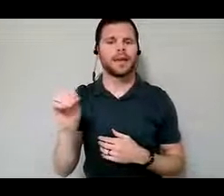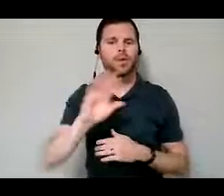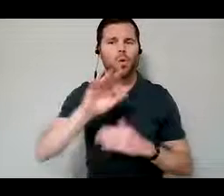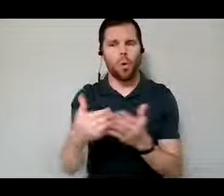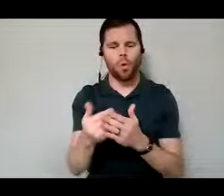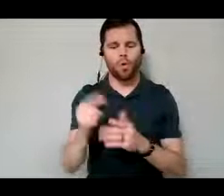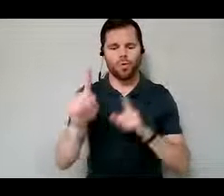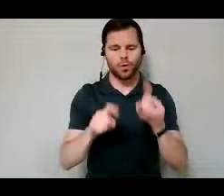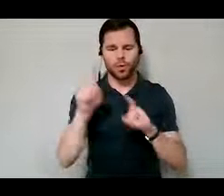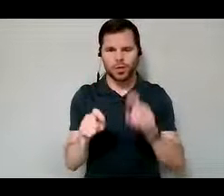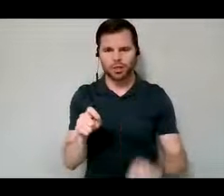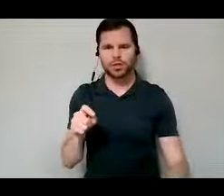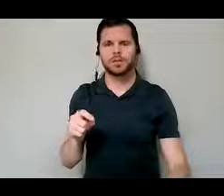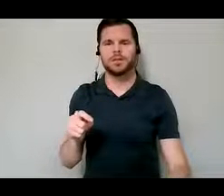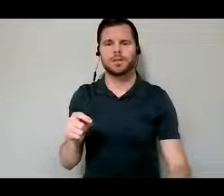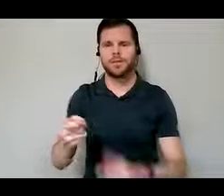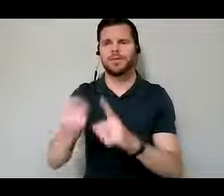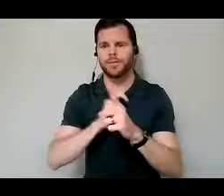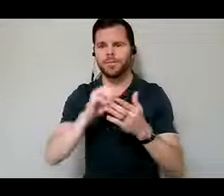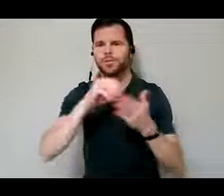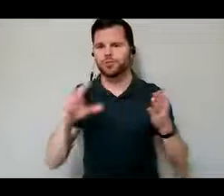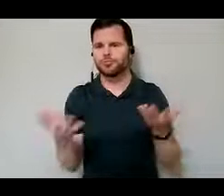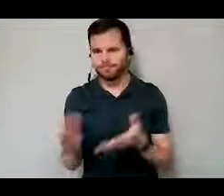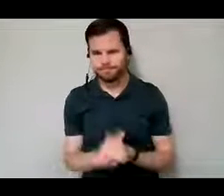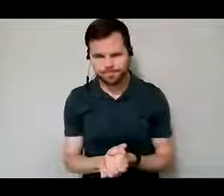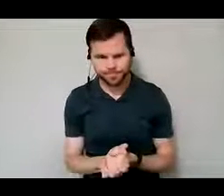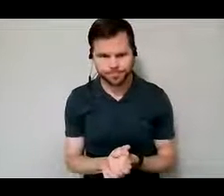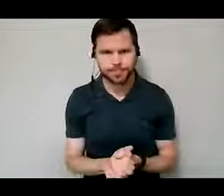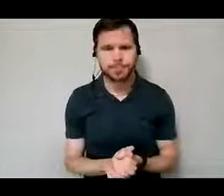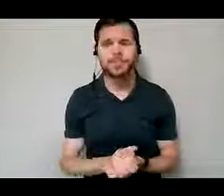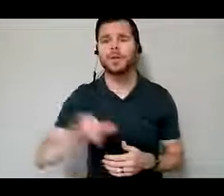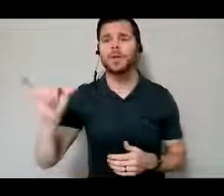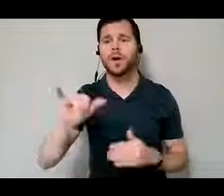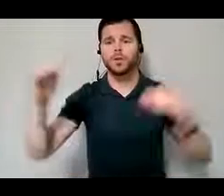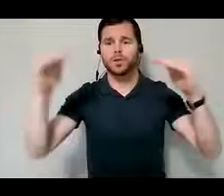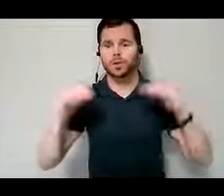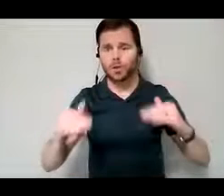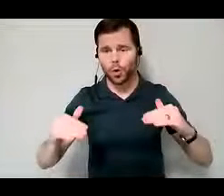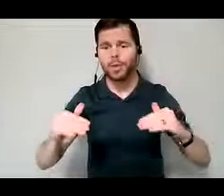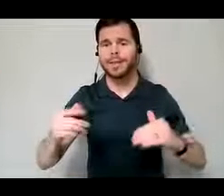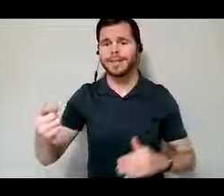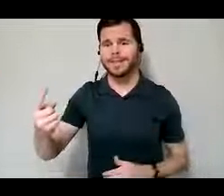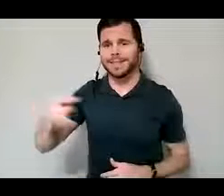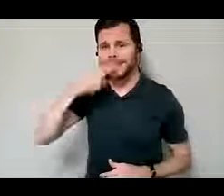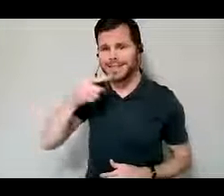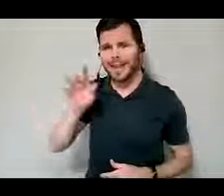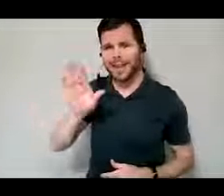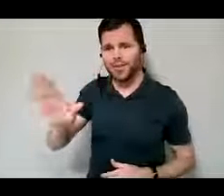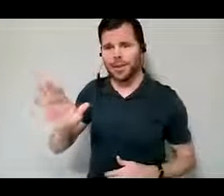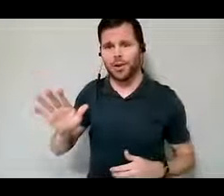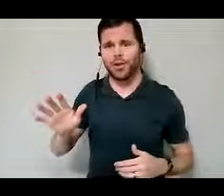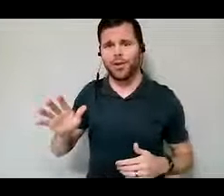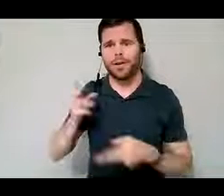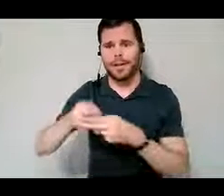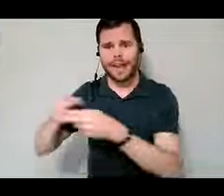be from students. Outside of that, you have the Say Their Names Live, which is nice. I mean, it really